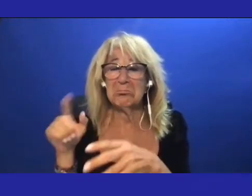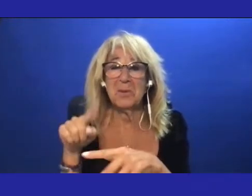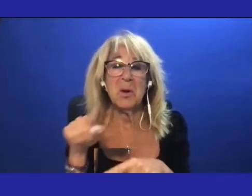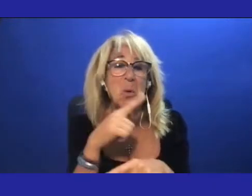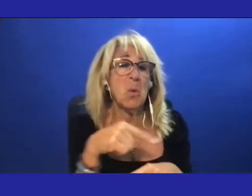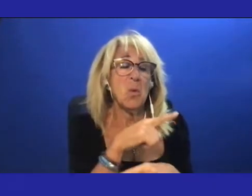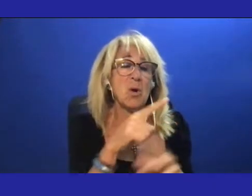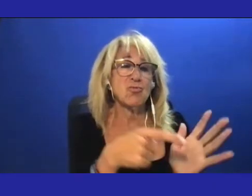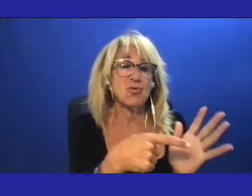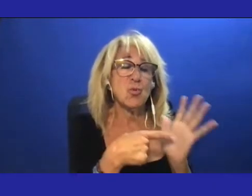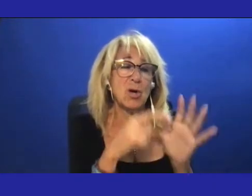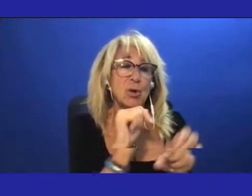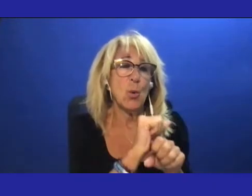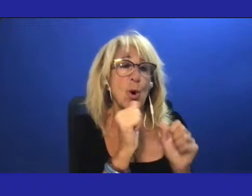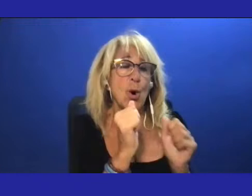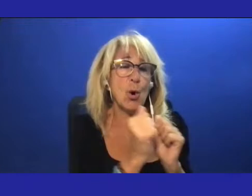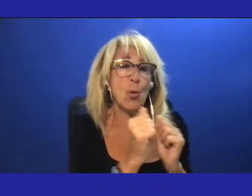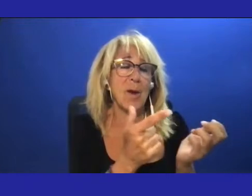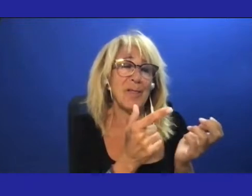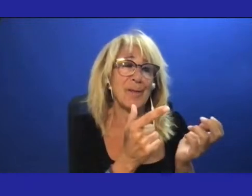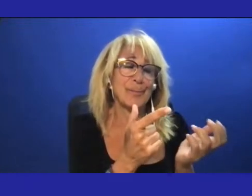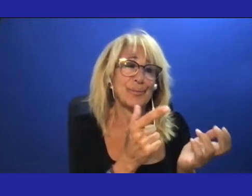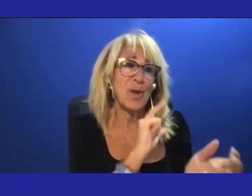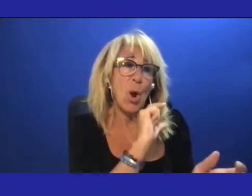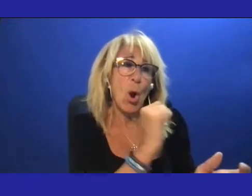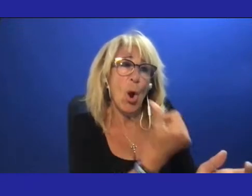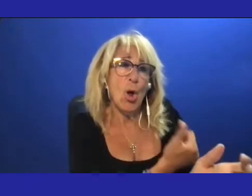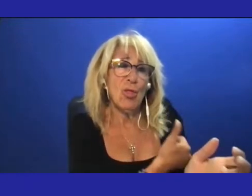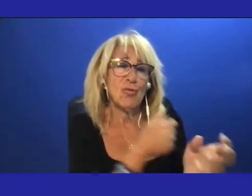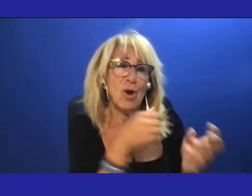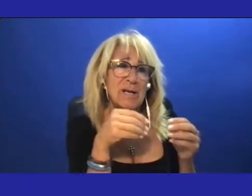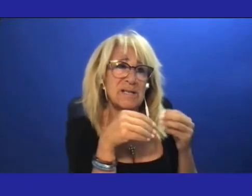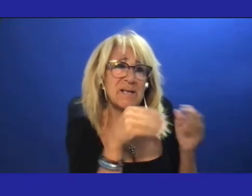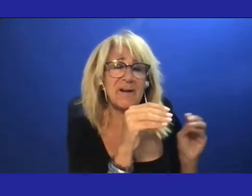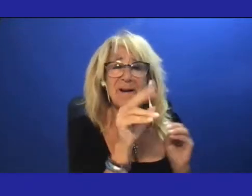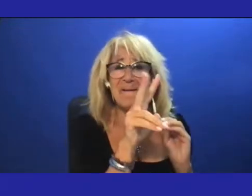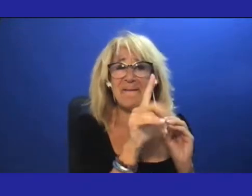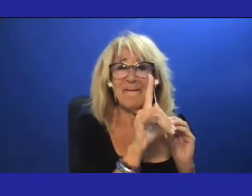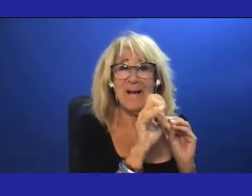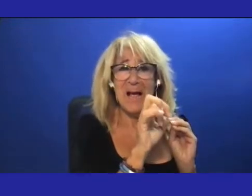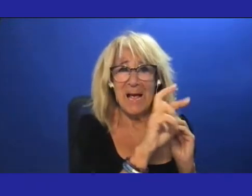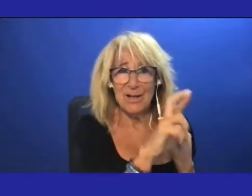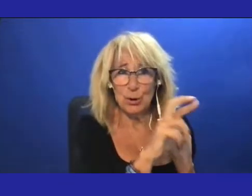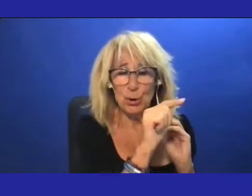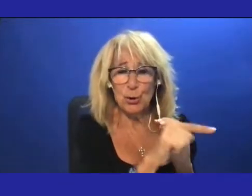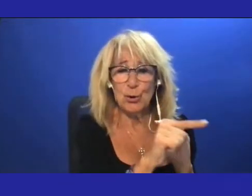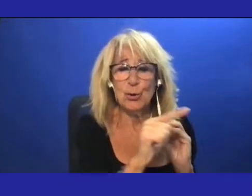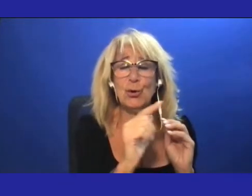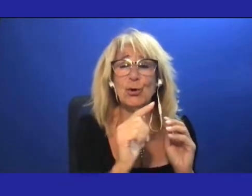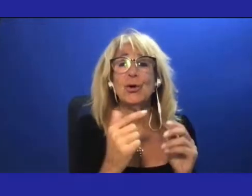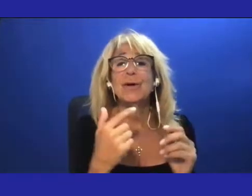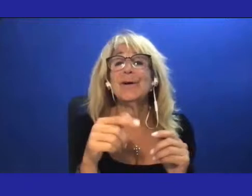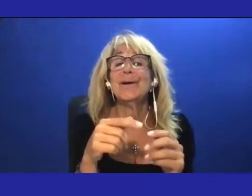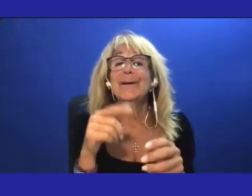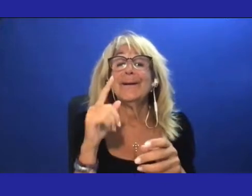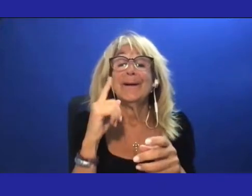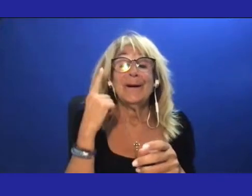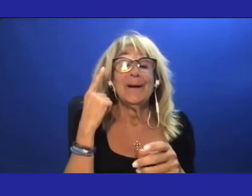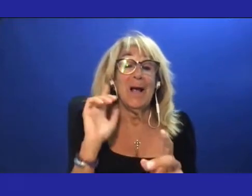So really at this point, some of our goals internally with initiating this RFP process have